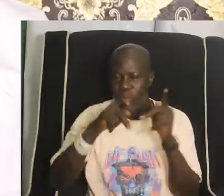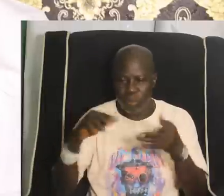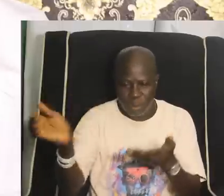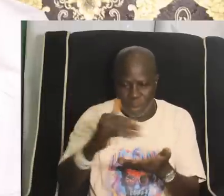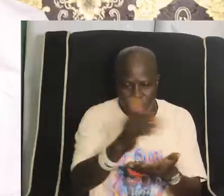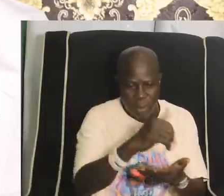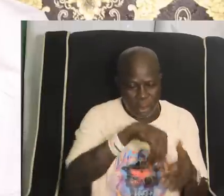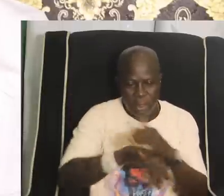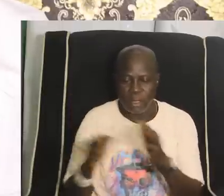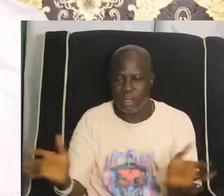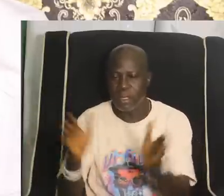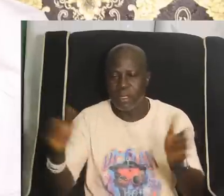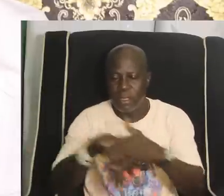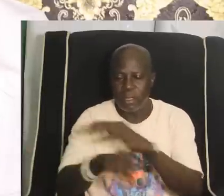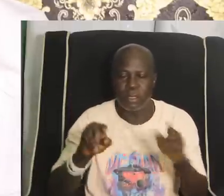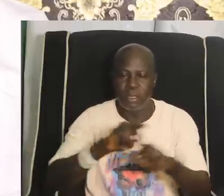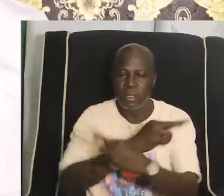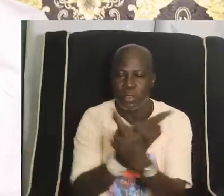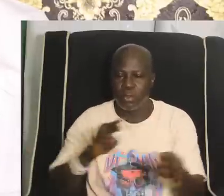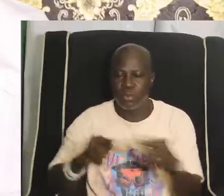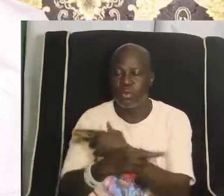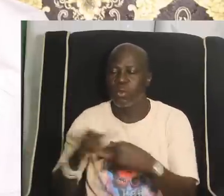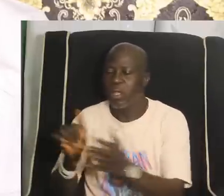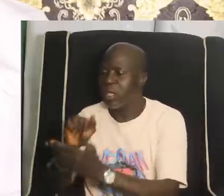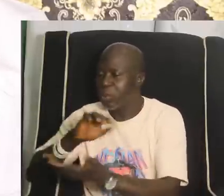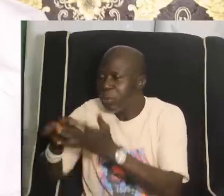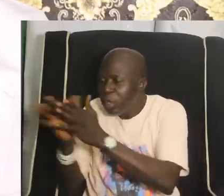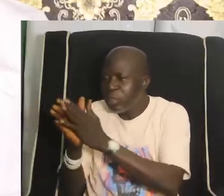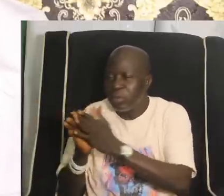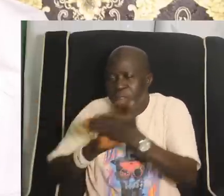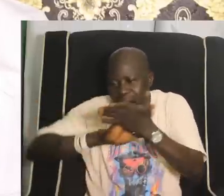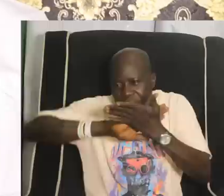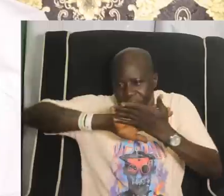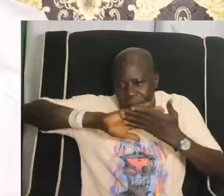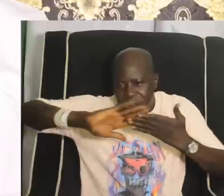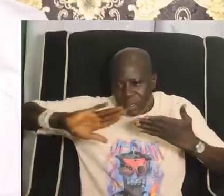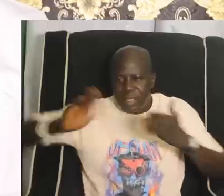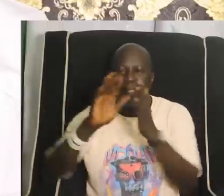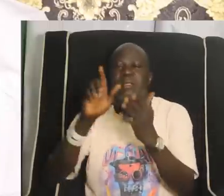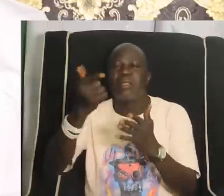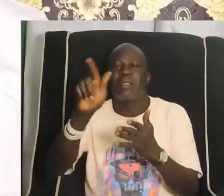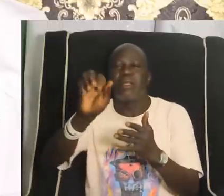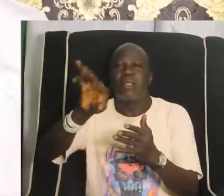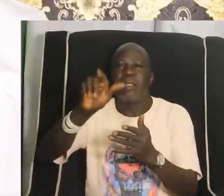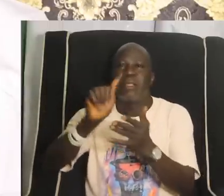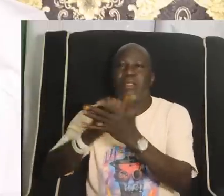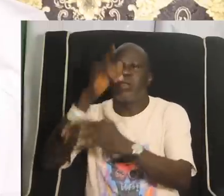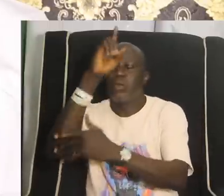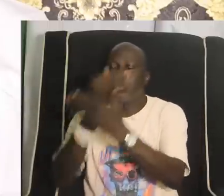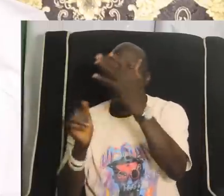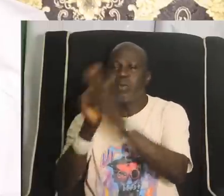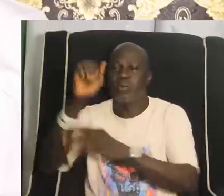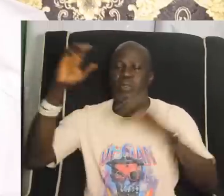and was looking at the celebrity through sliding mirror. He now slide the glass and asked people to collect money from one of the